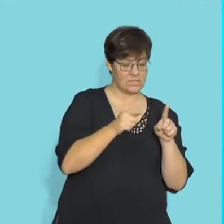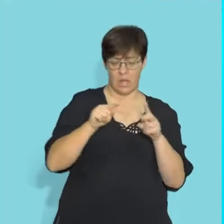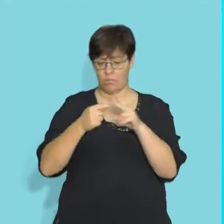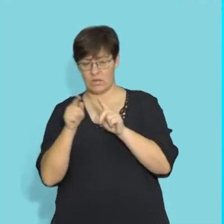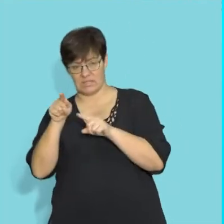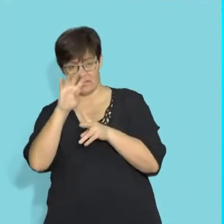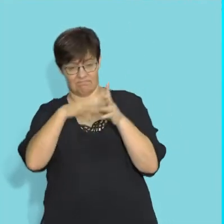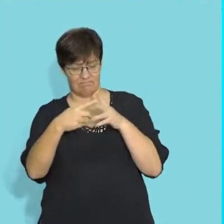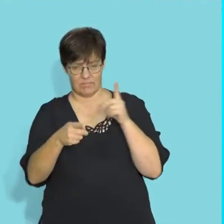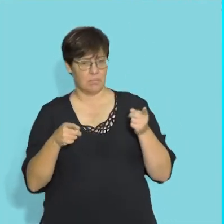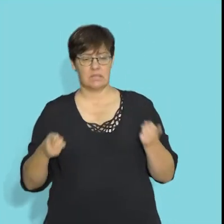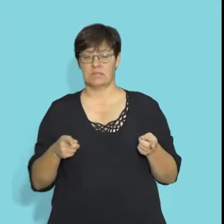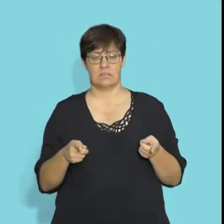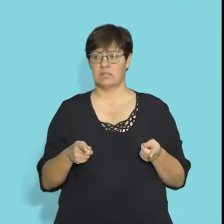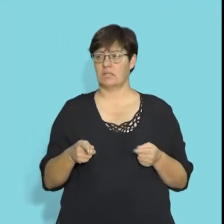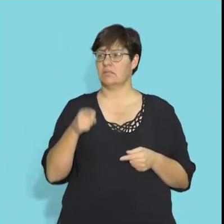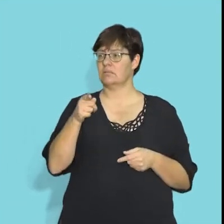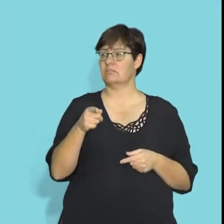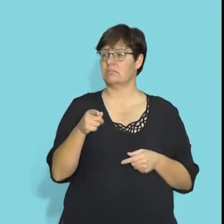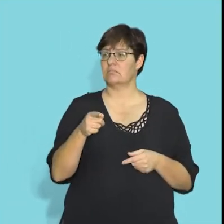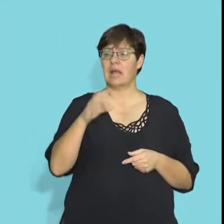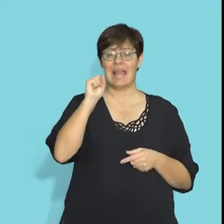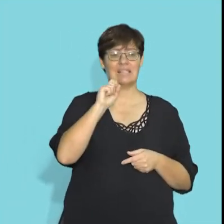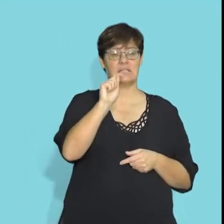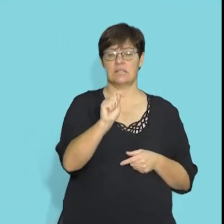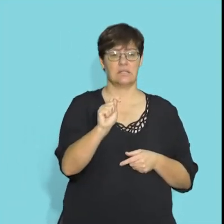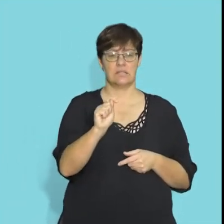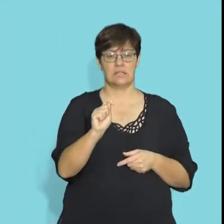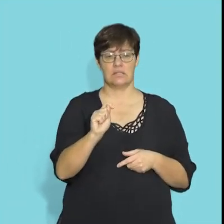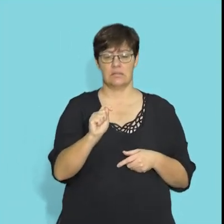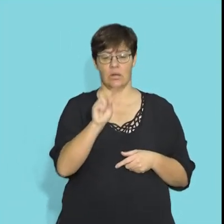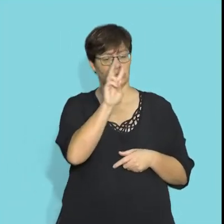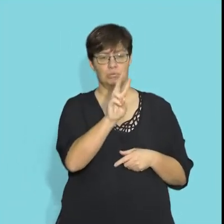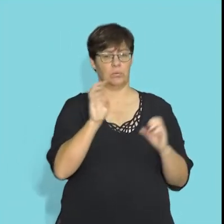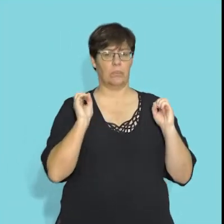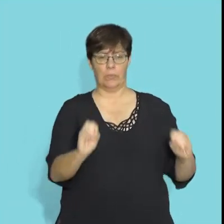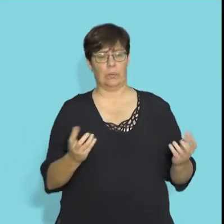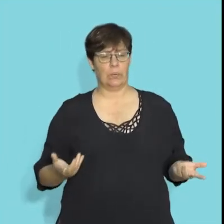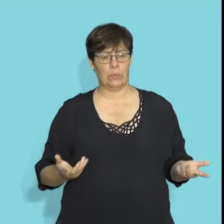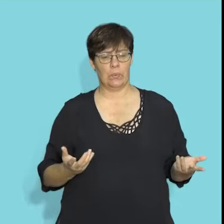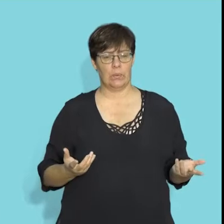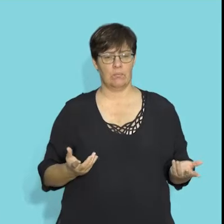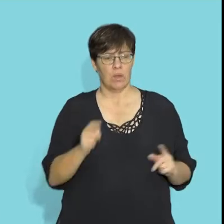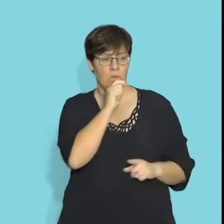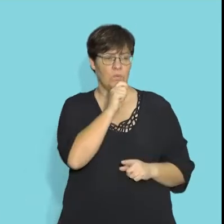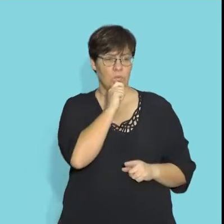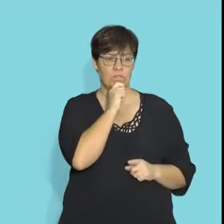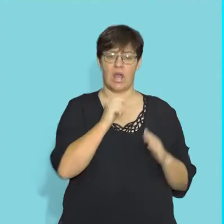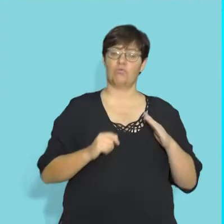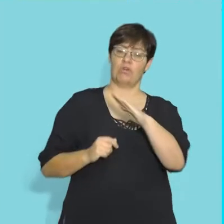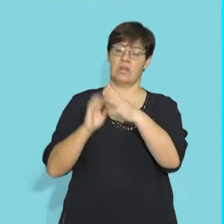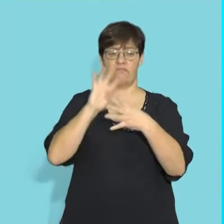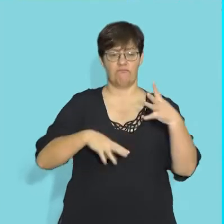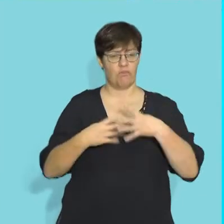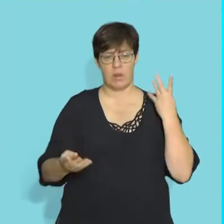formula. But here, on line ST, I don't have 2 points. And so I can't go and use the gradient formula